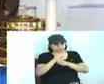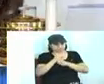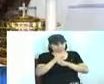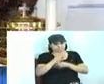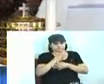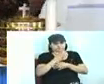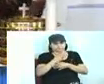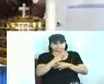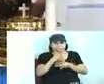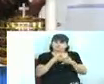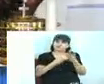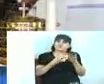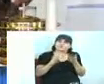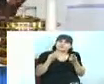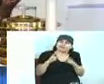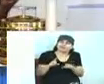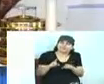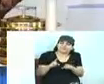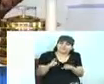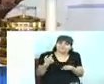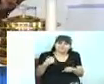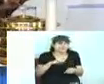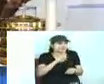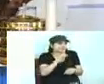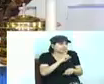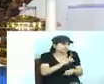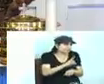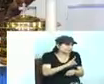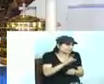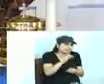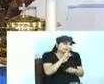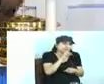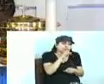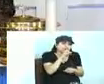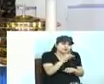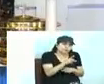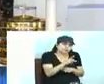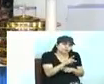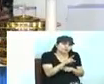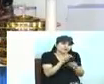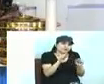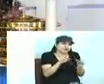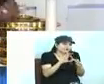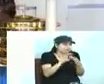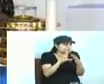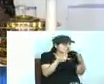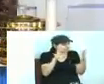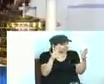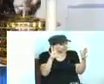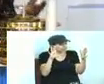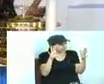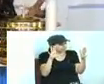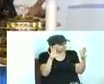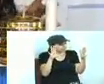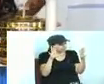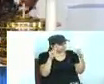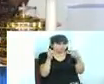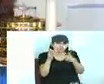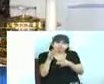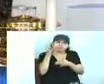God, what if we really and truly could just let go and just let